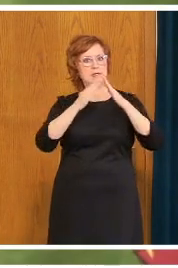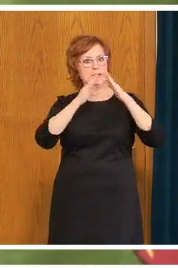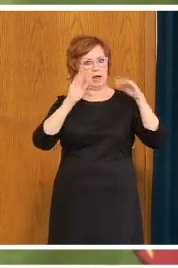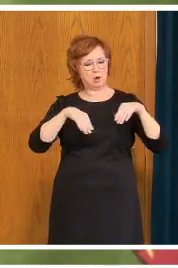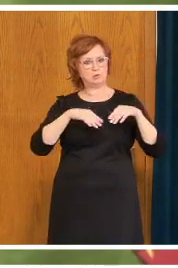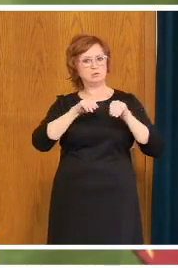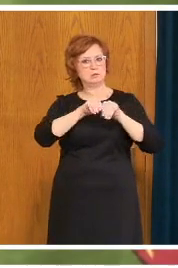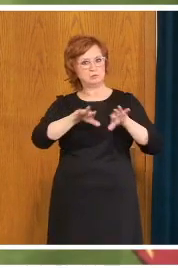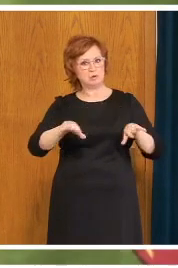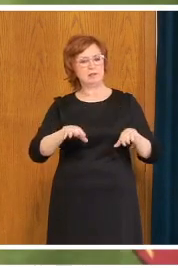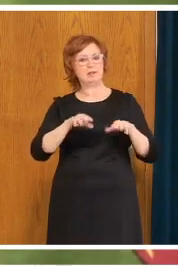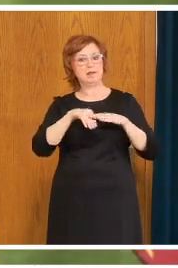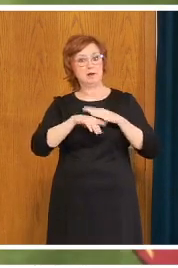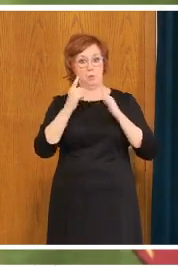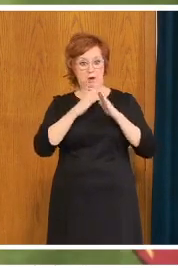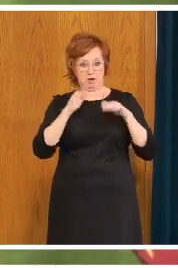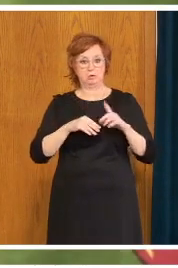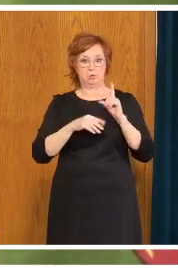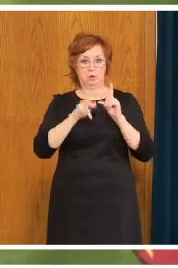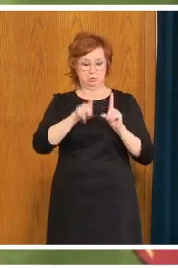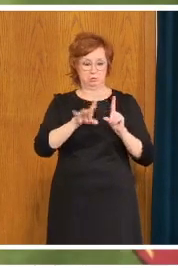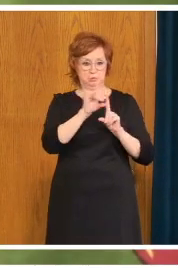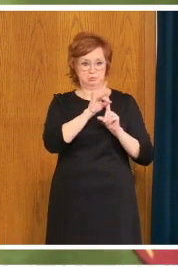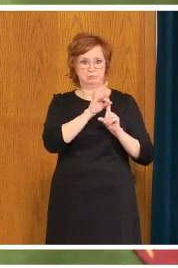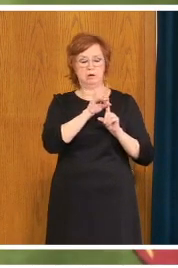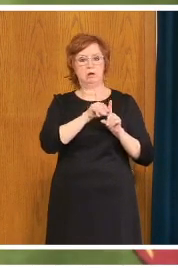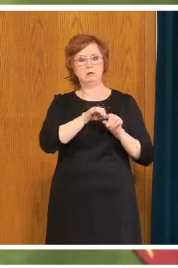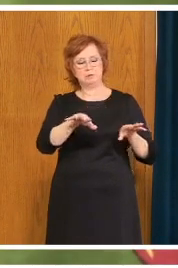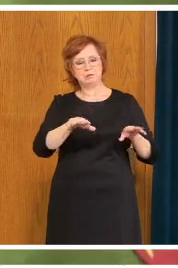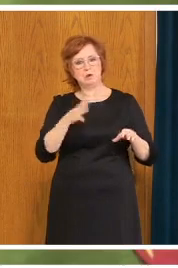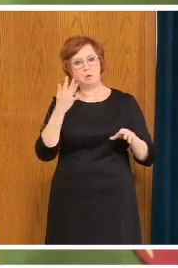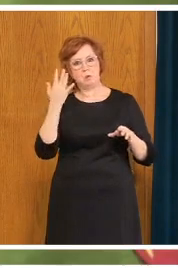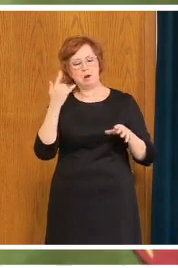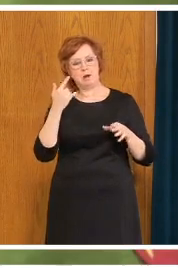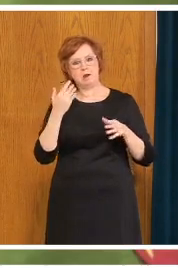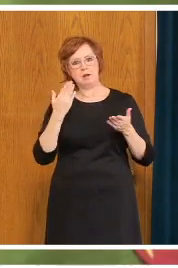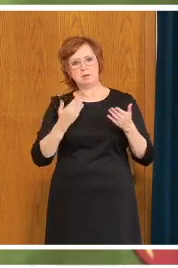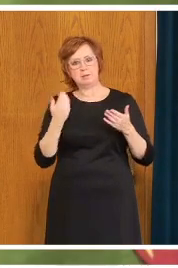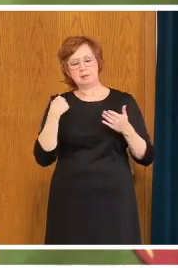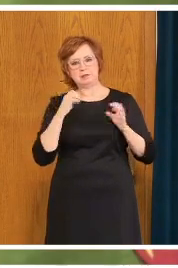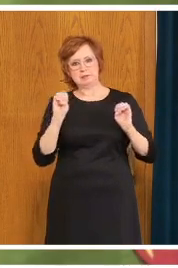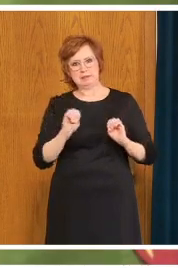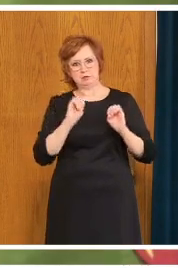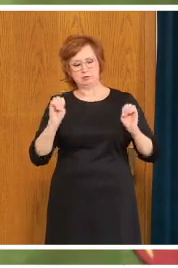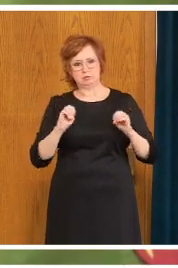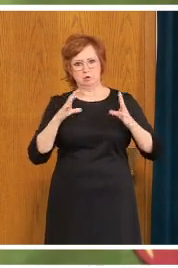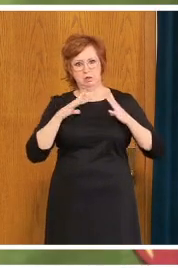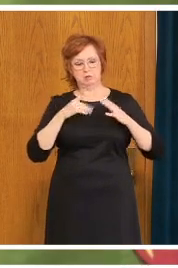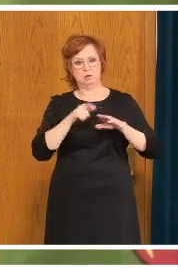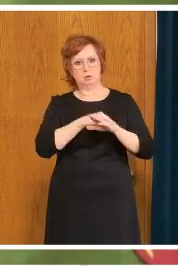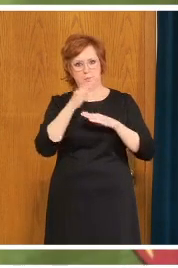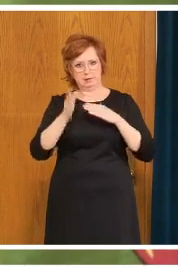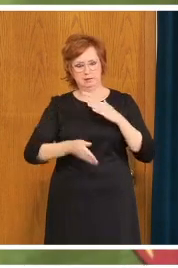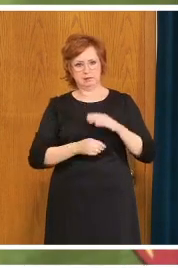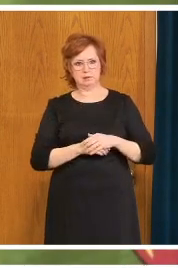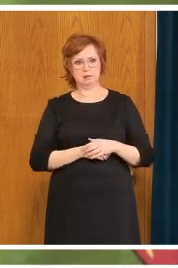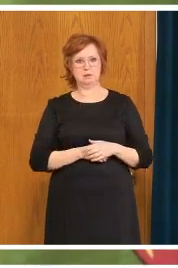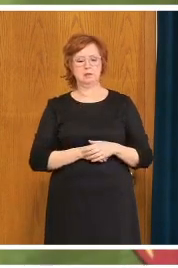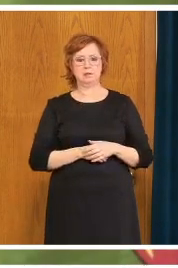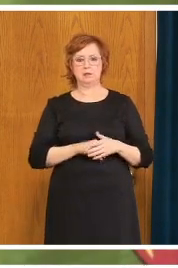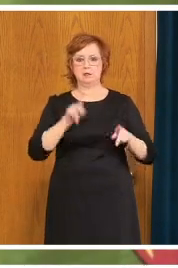people are getting together, especially potentially over the Easter break, that they were getting together and using those common